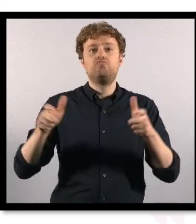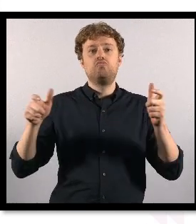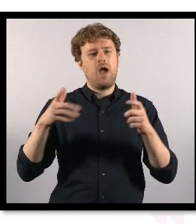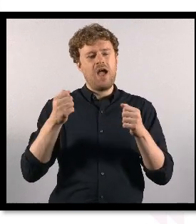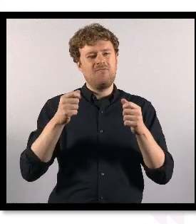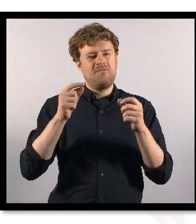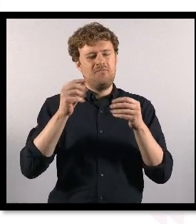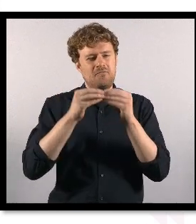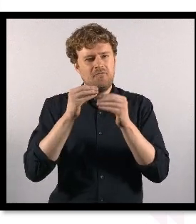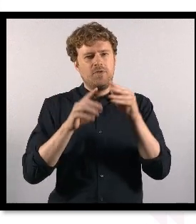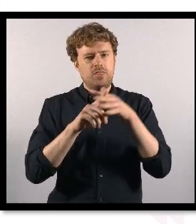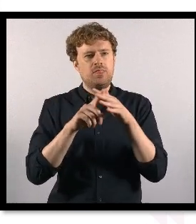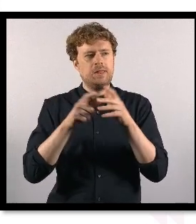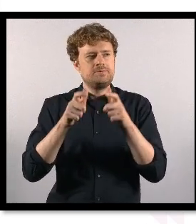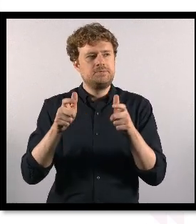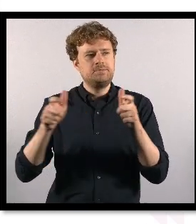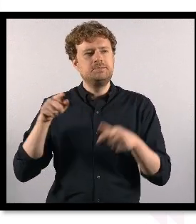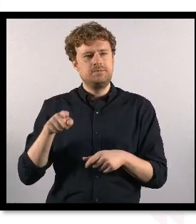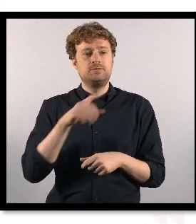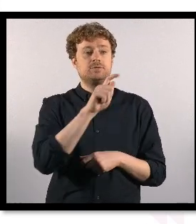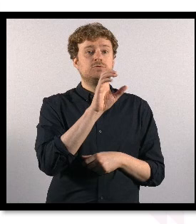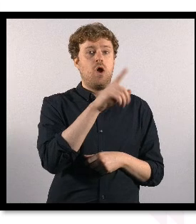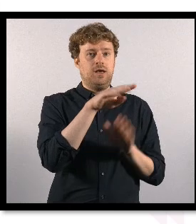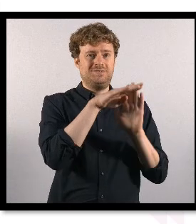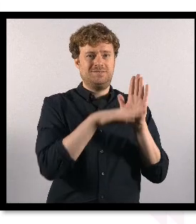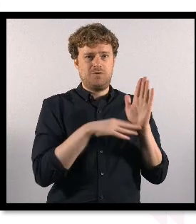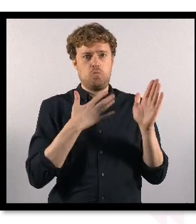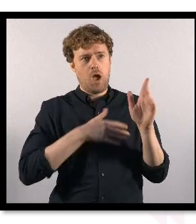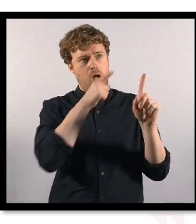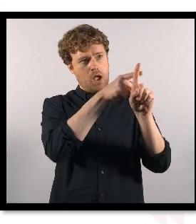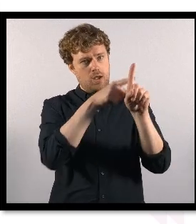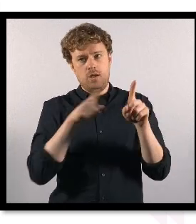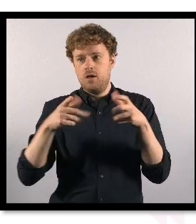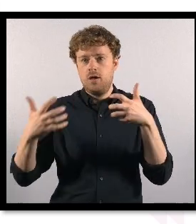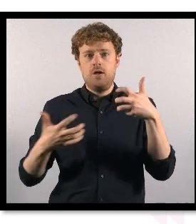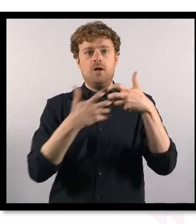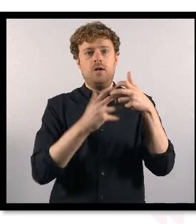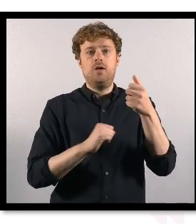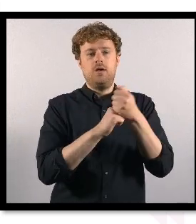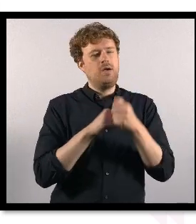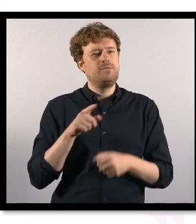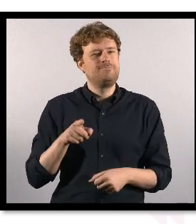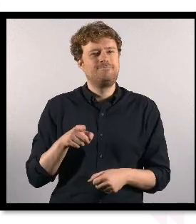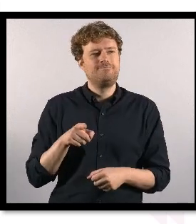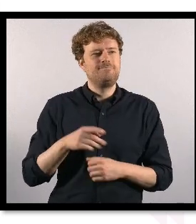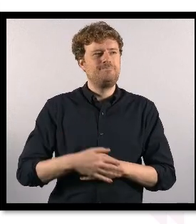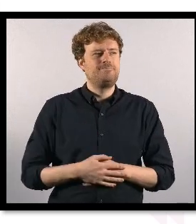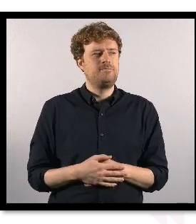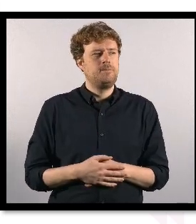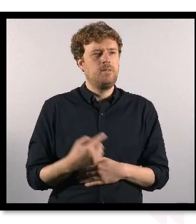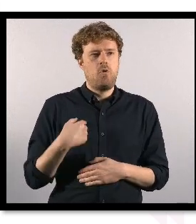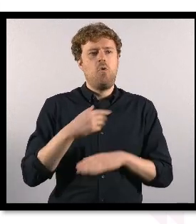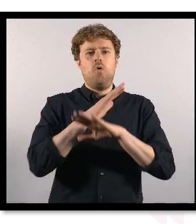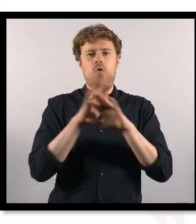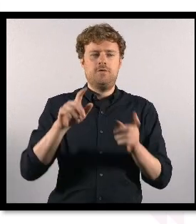of information on the issue 1527, and I definitely encourage you to check it out for more details. In a nutshell,